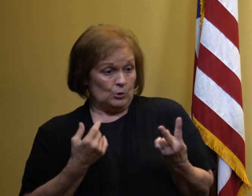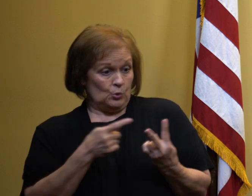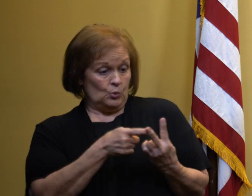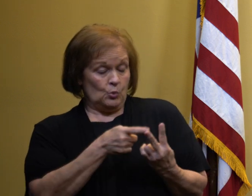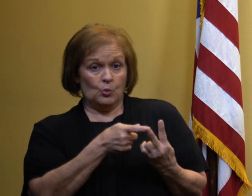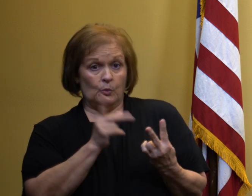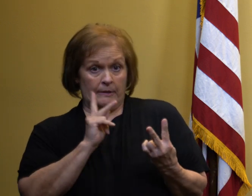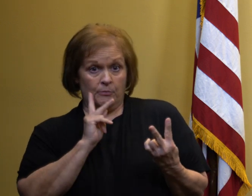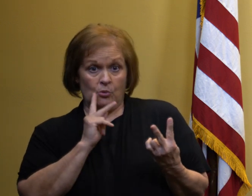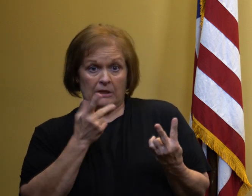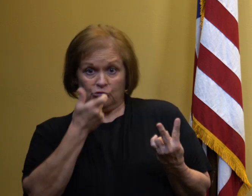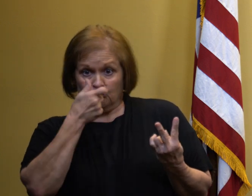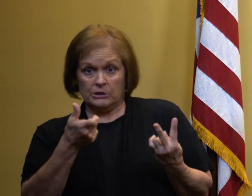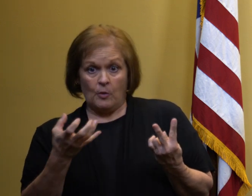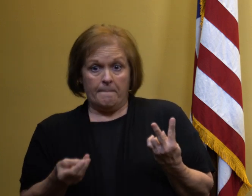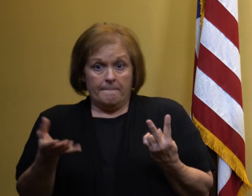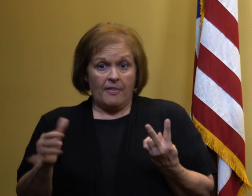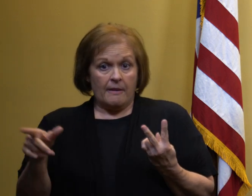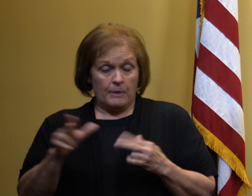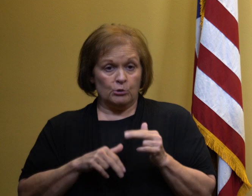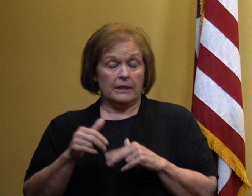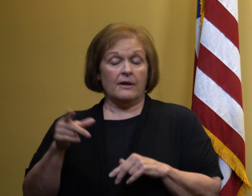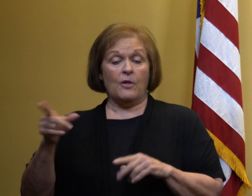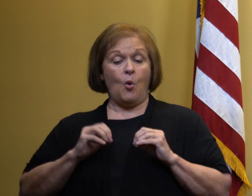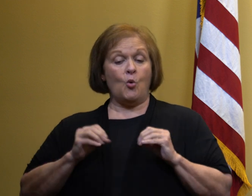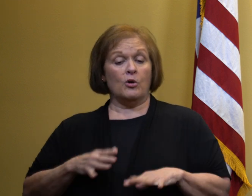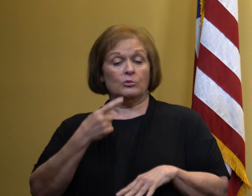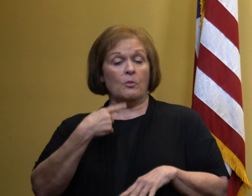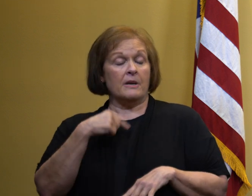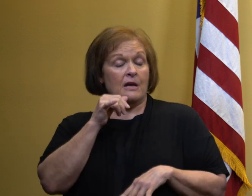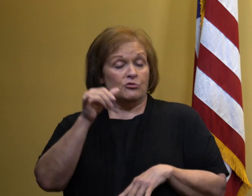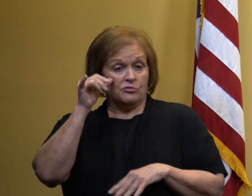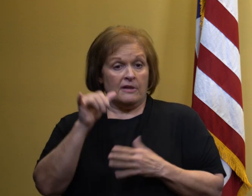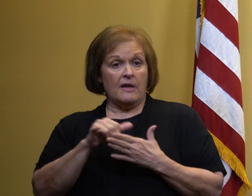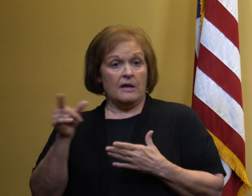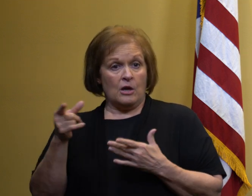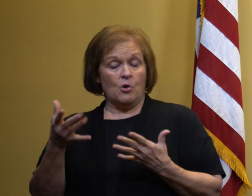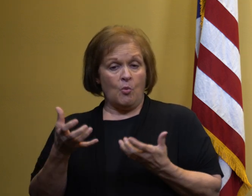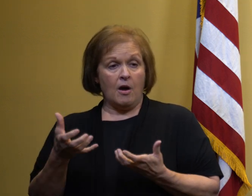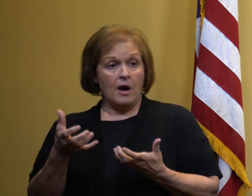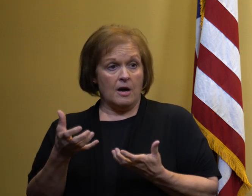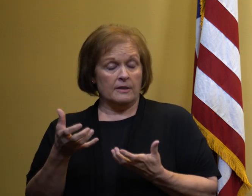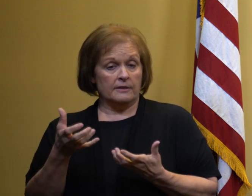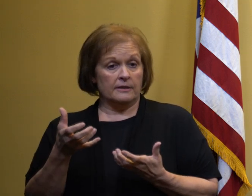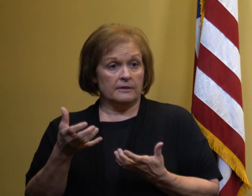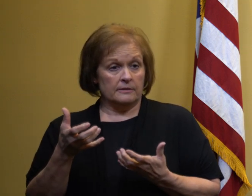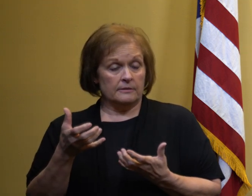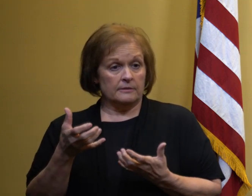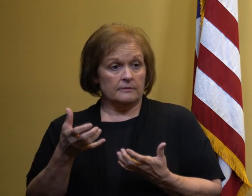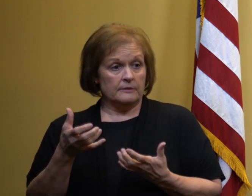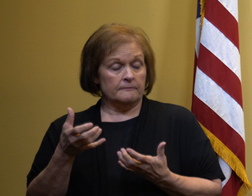2 viable options. And I'm told by the owner as of yesterday, wanting to issue a